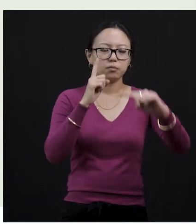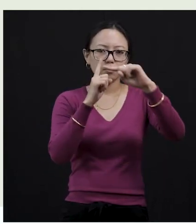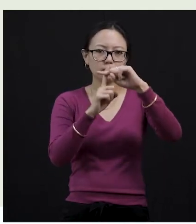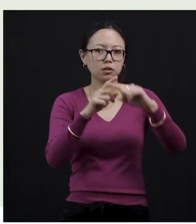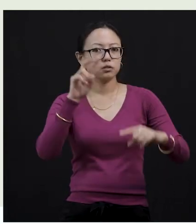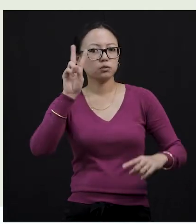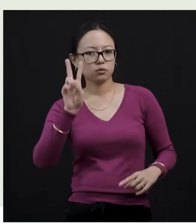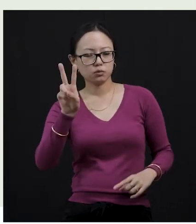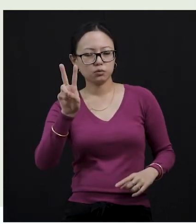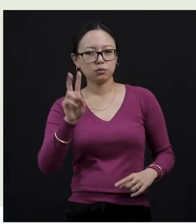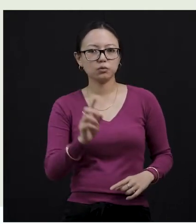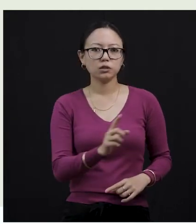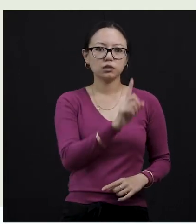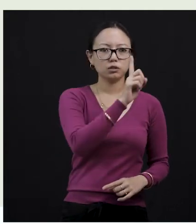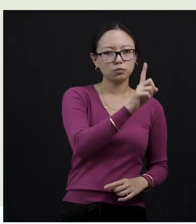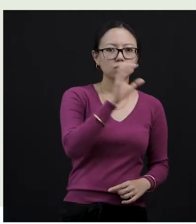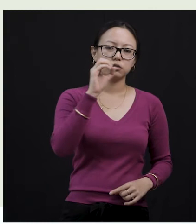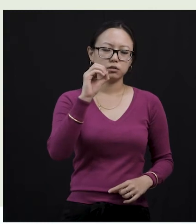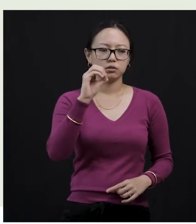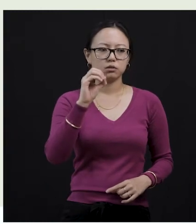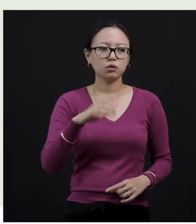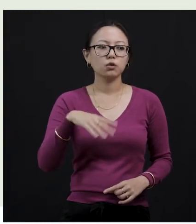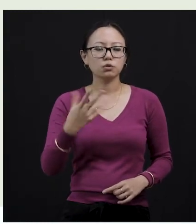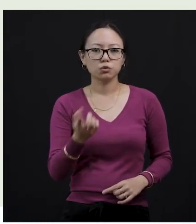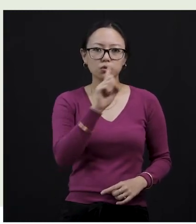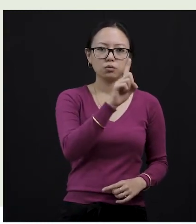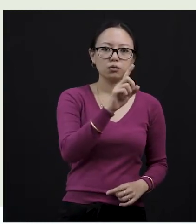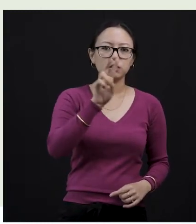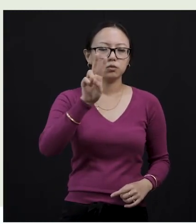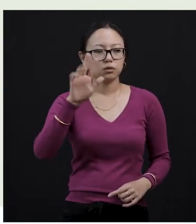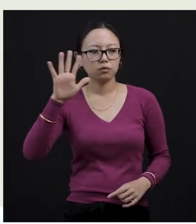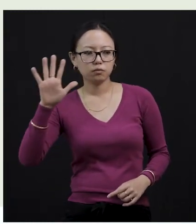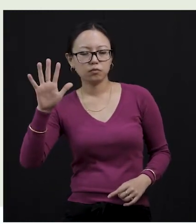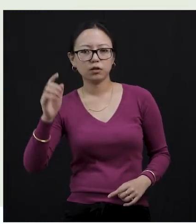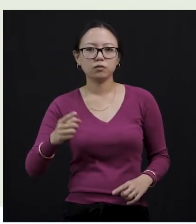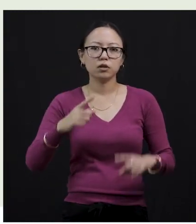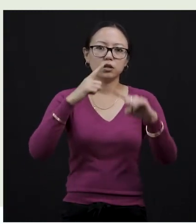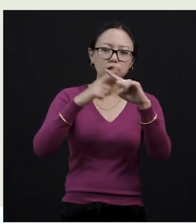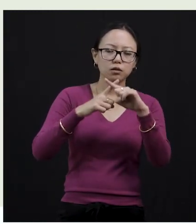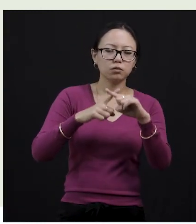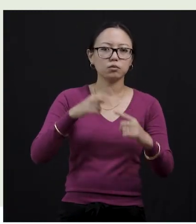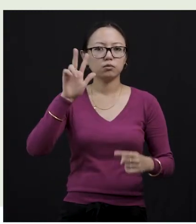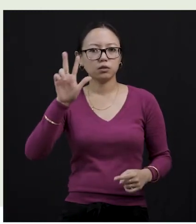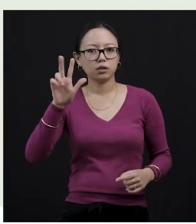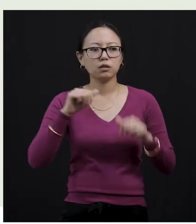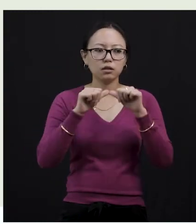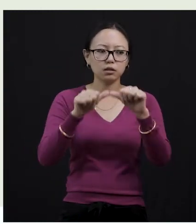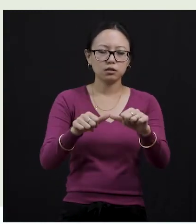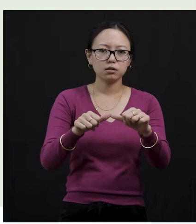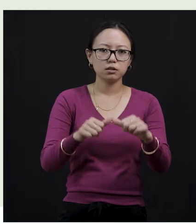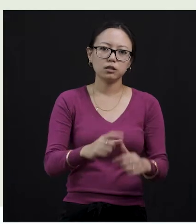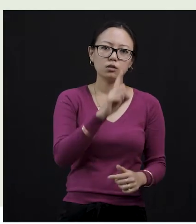that you have along with you, it will be all together. How much you'll get? 10, right? So